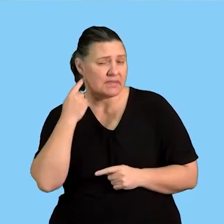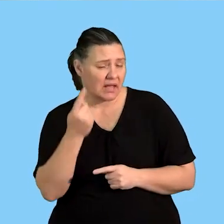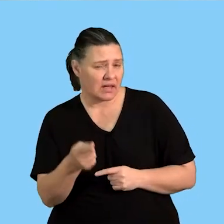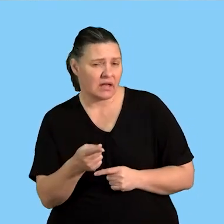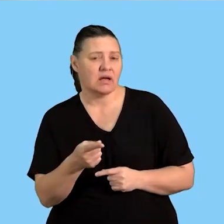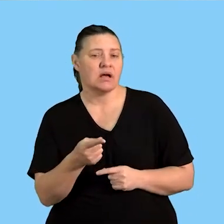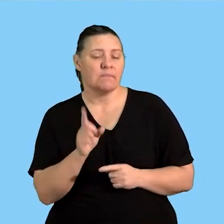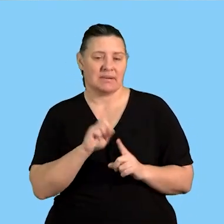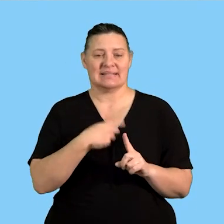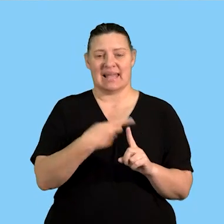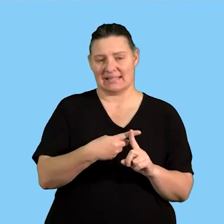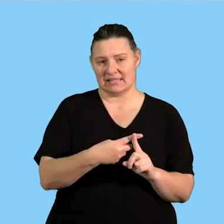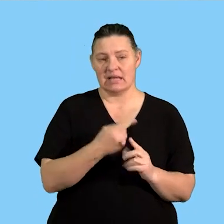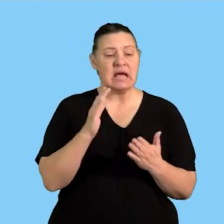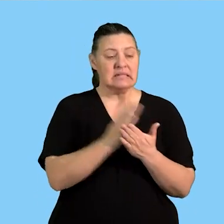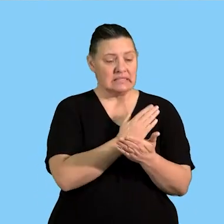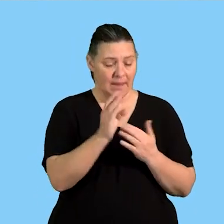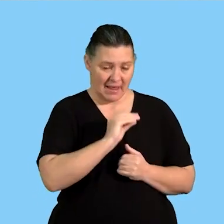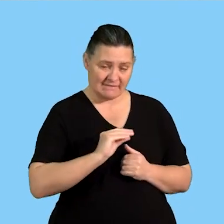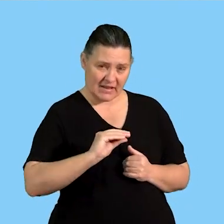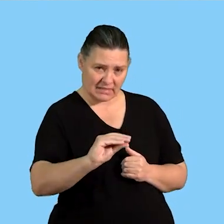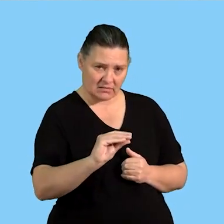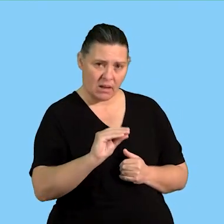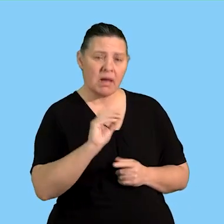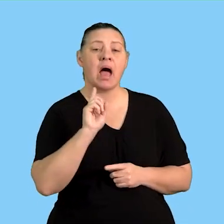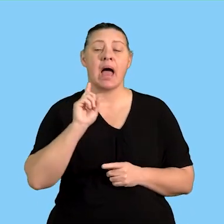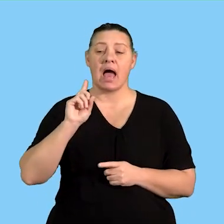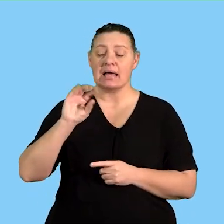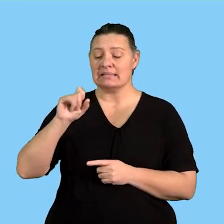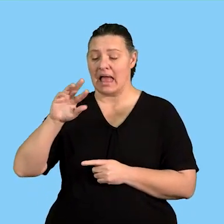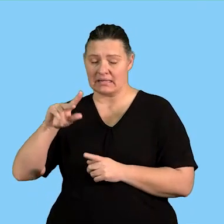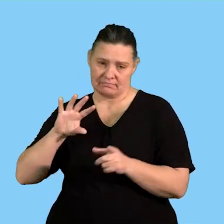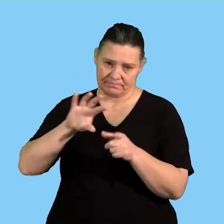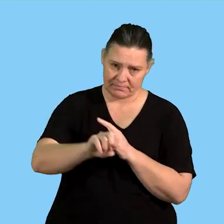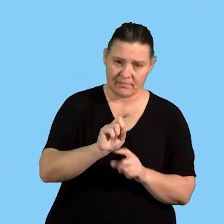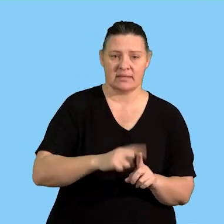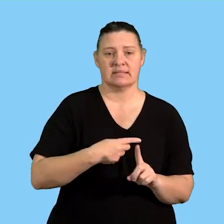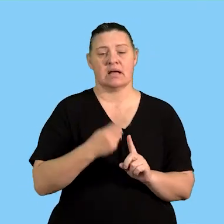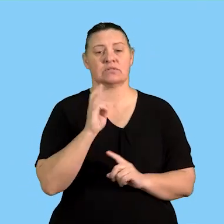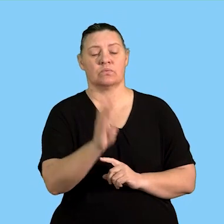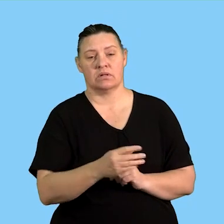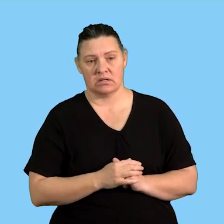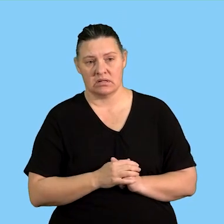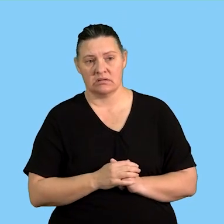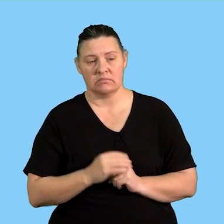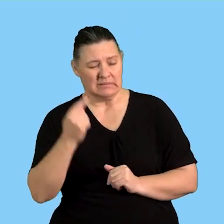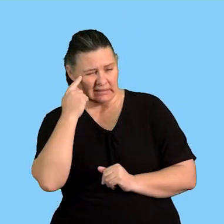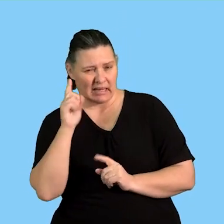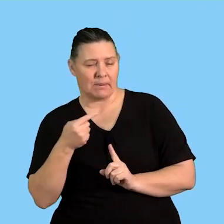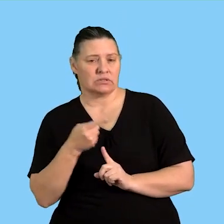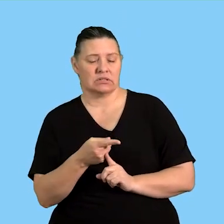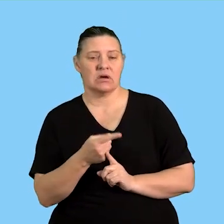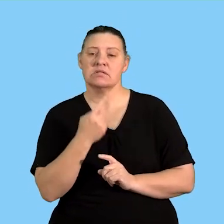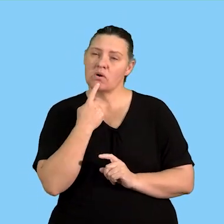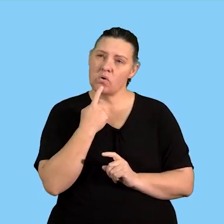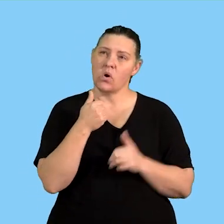is taxation. To say, some investment will be taxed. So when you're looking into that factor, you should be thinking about this. To say, a